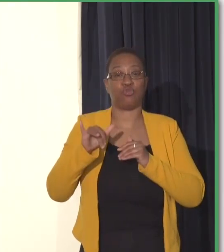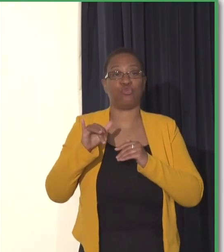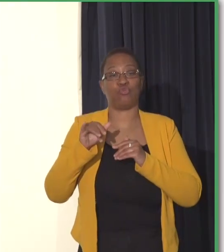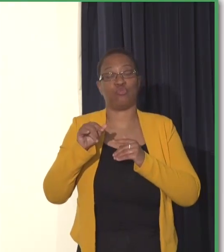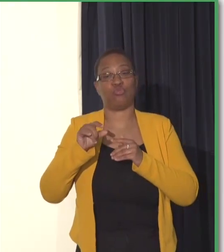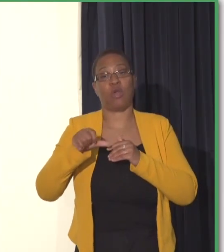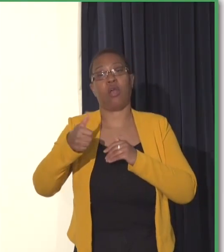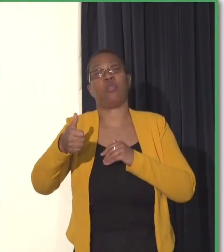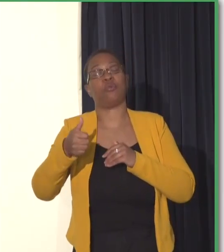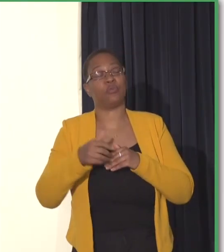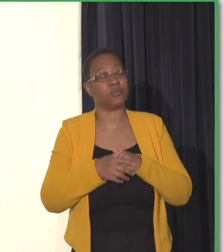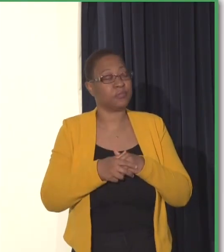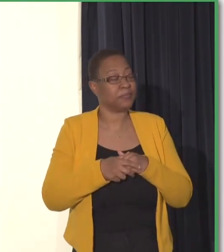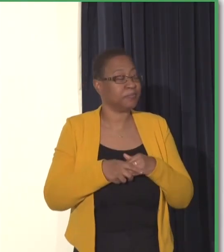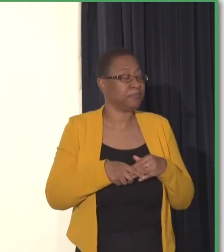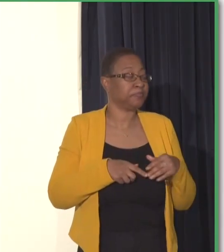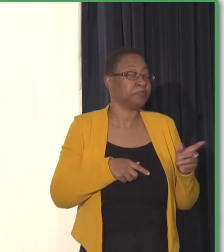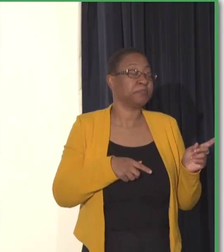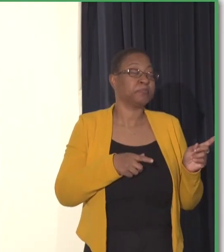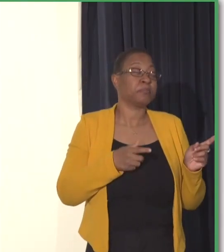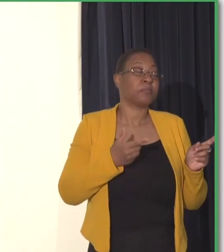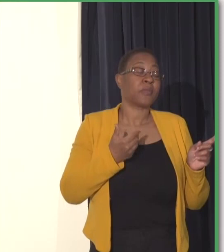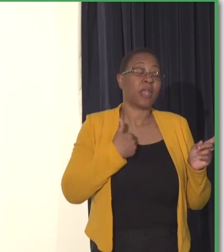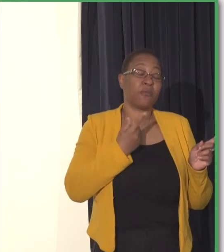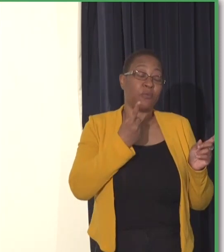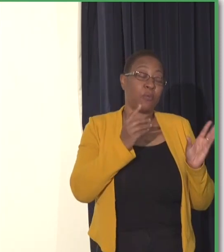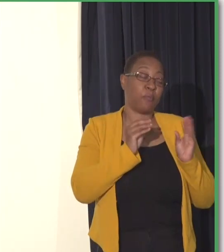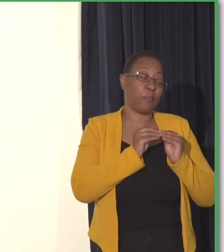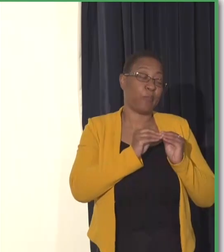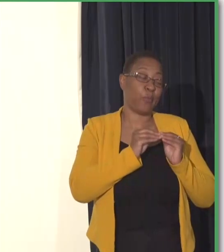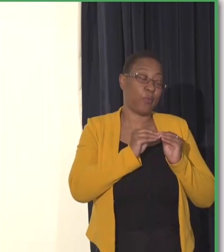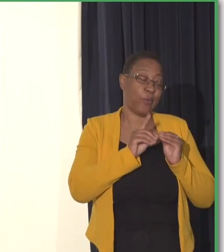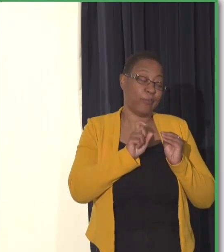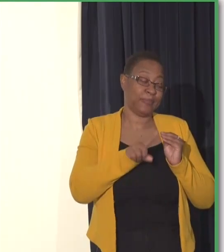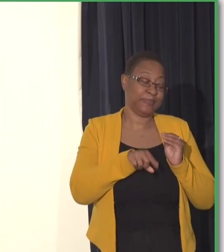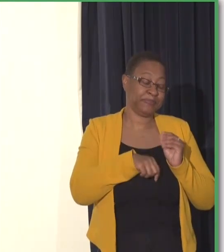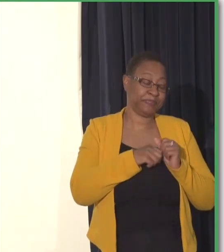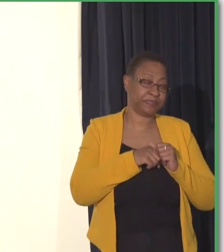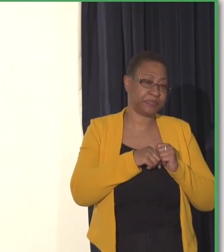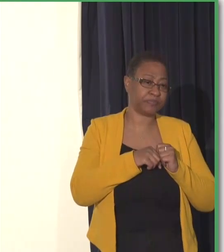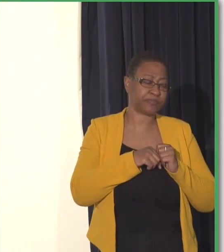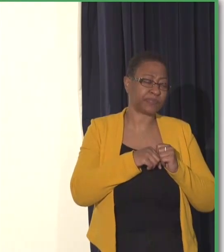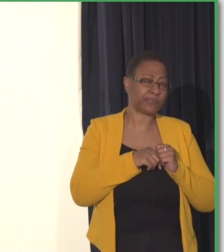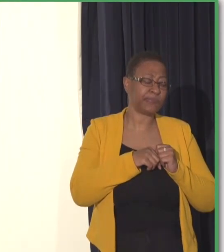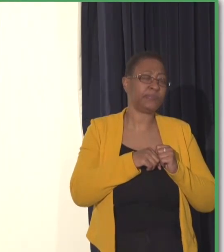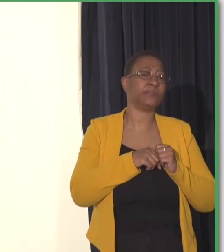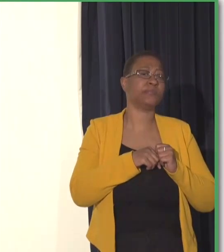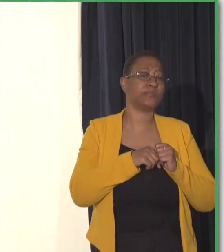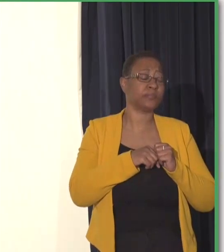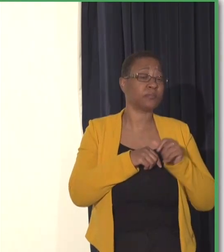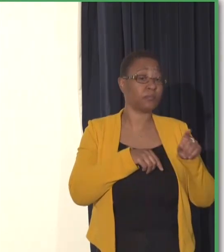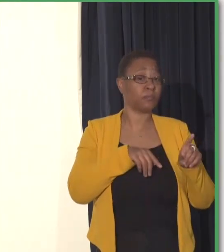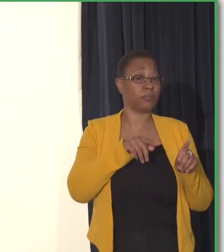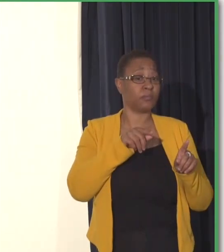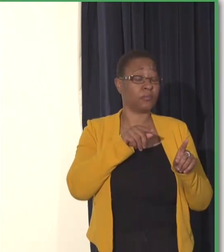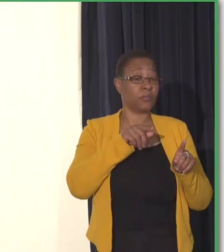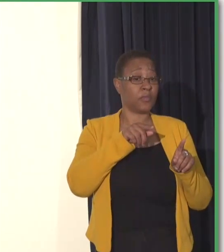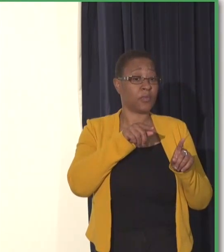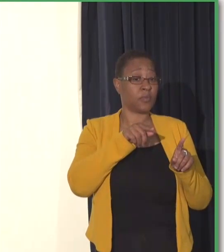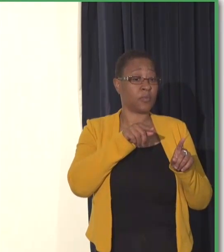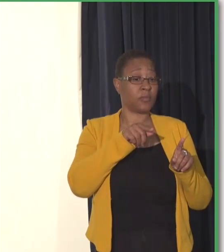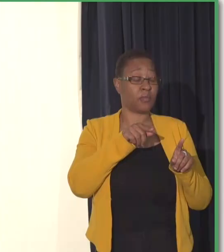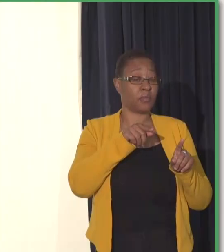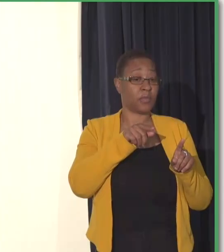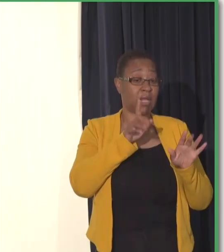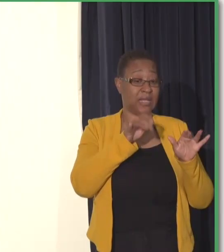activities. Now again, one more, Lieutenant. Is that a standard usage for a taser